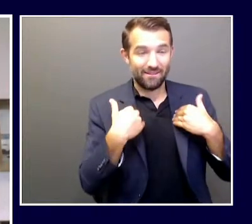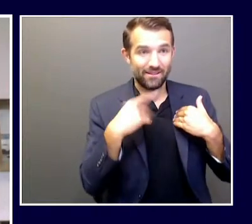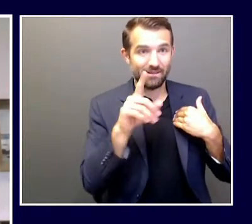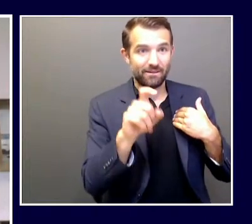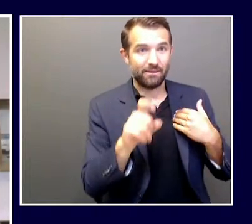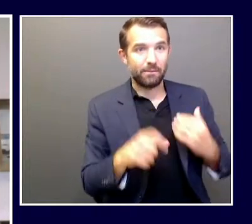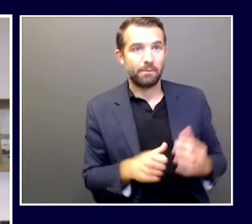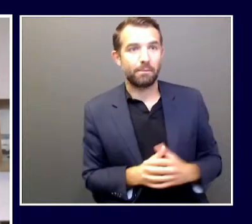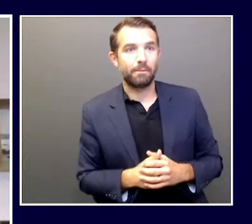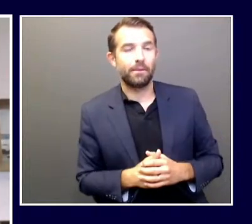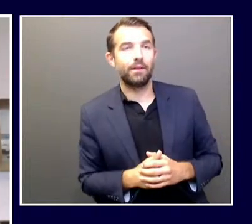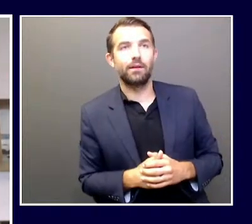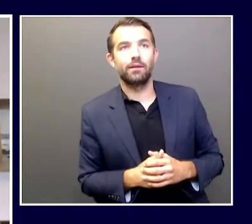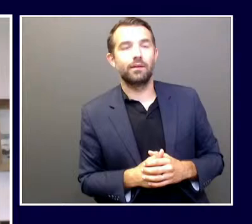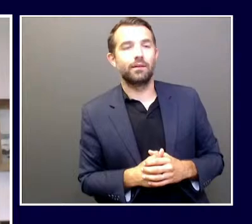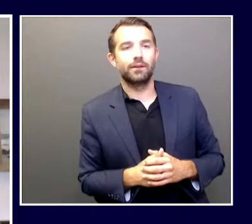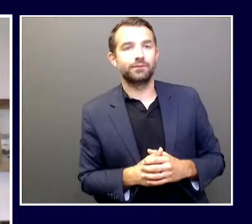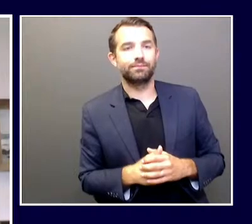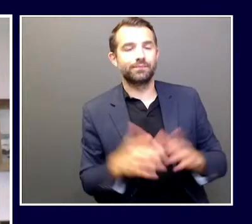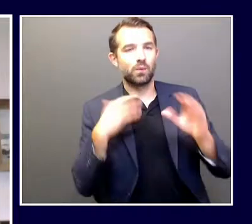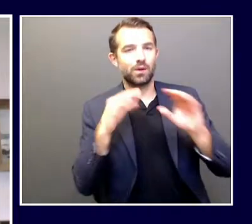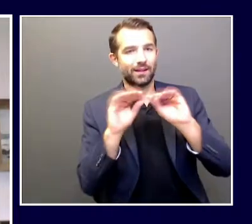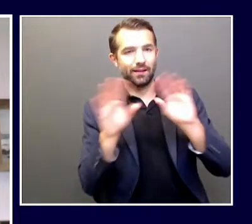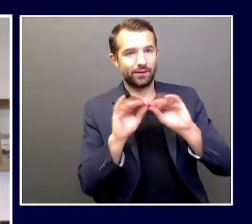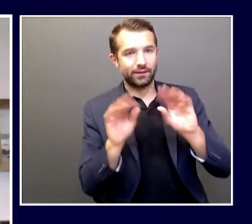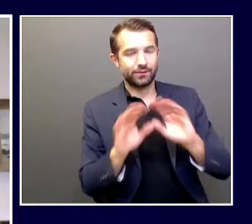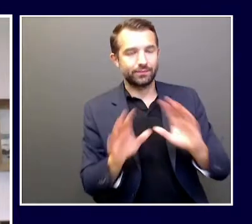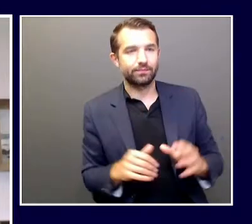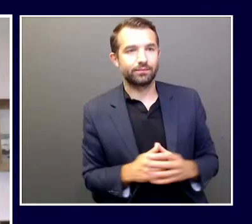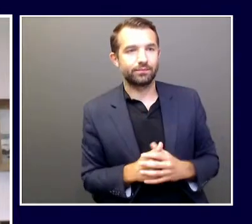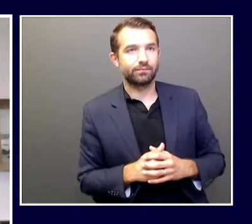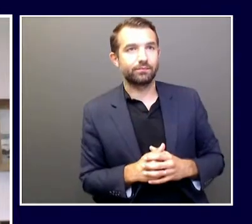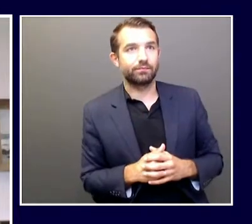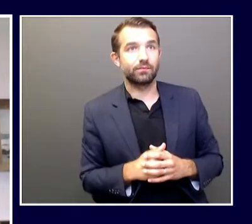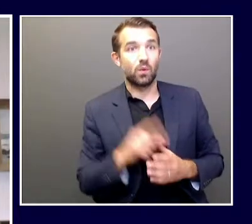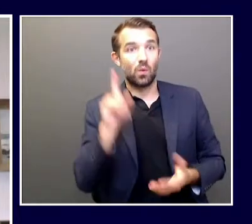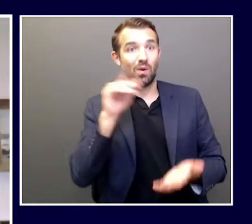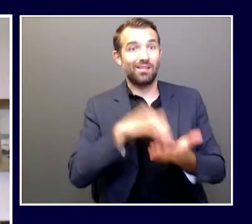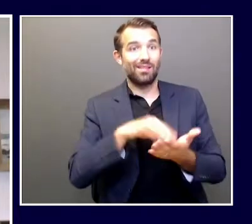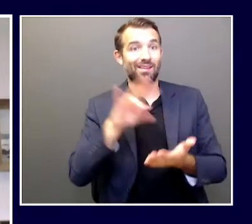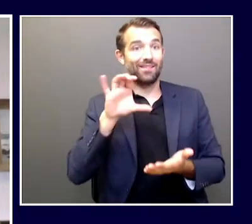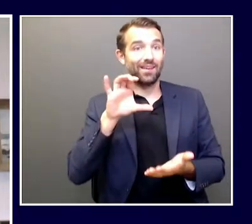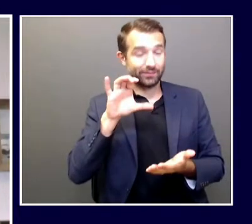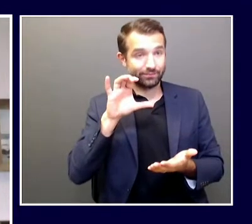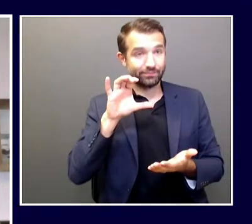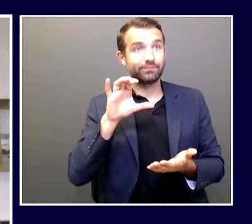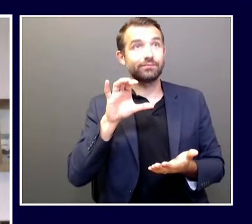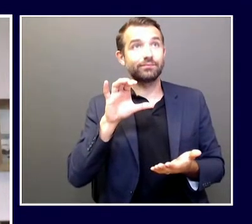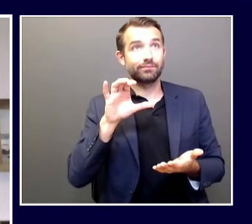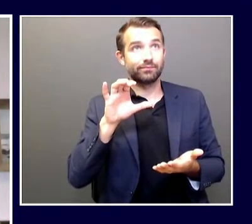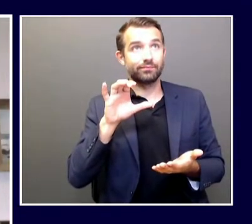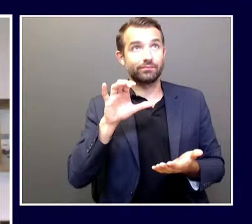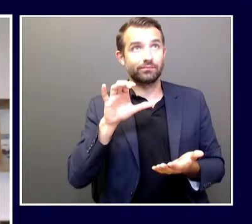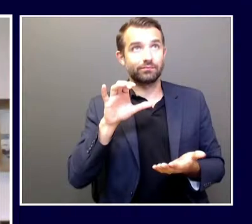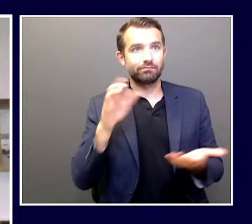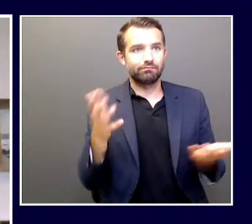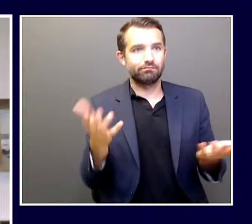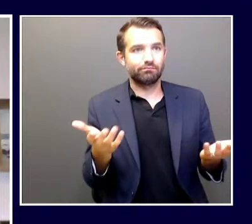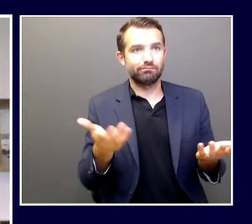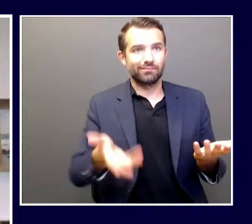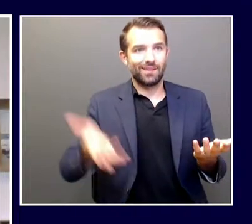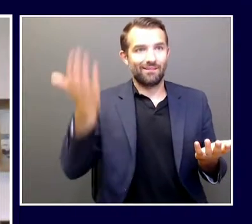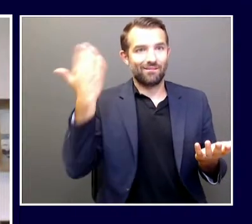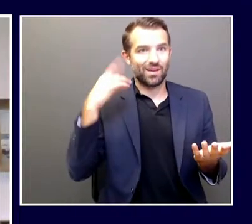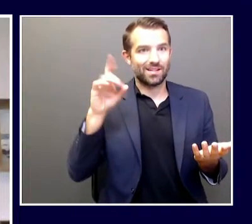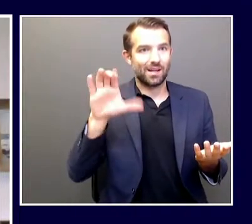Kevin, 1,700 is not what we saw back in, say, December when we had several thousand. But, I wanted to note